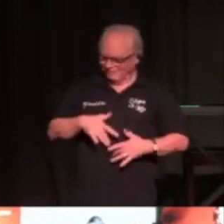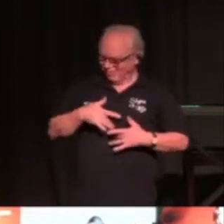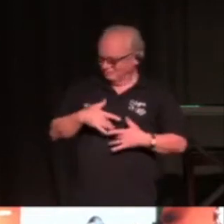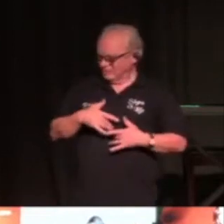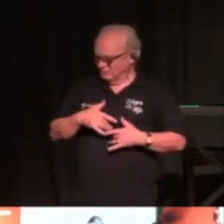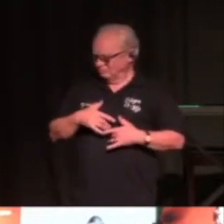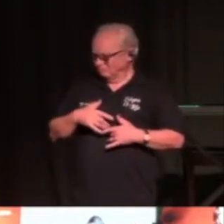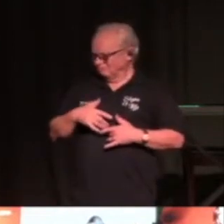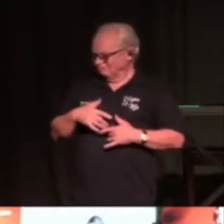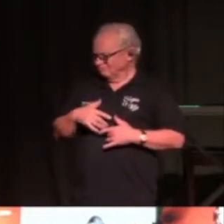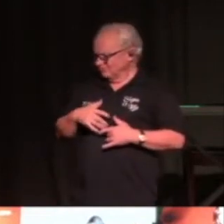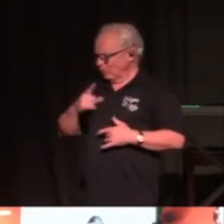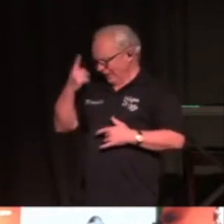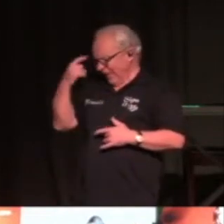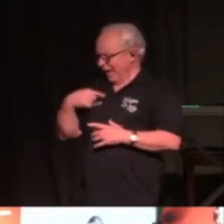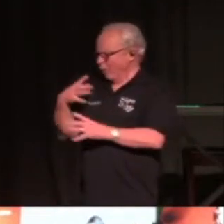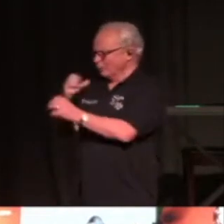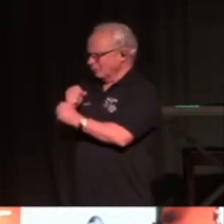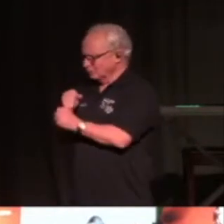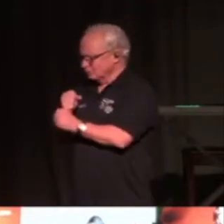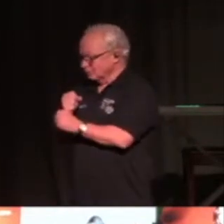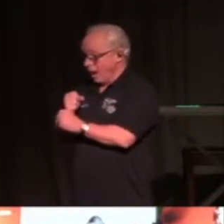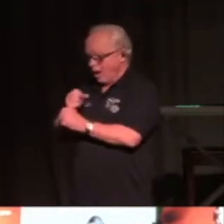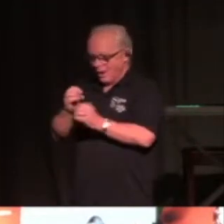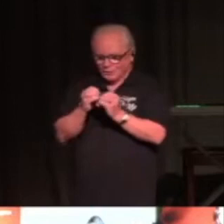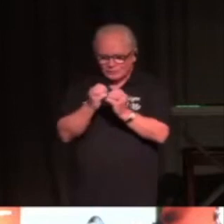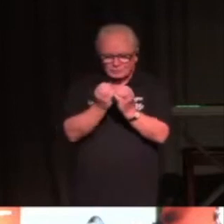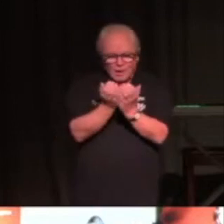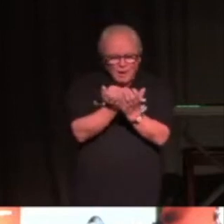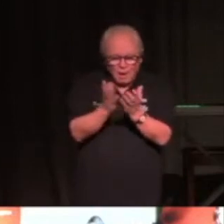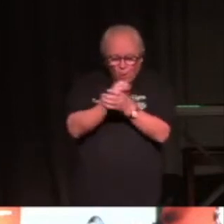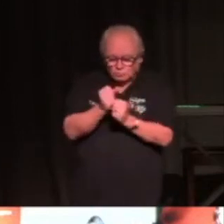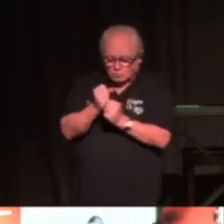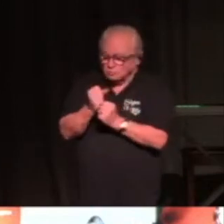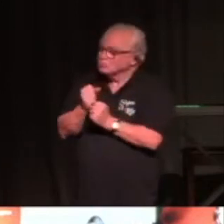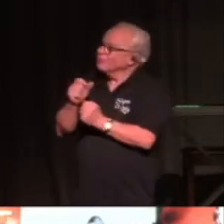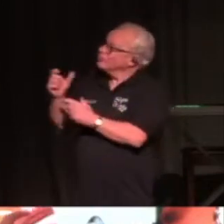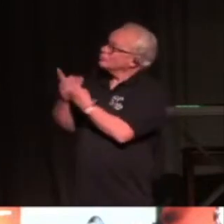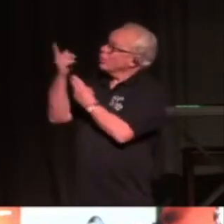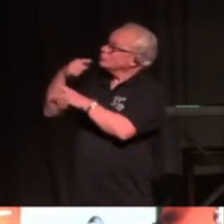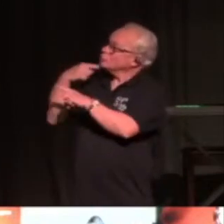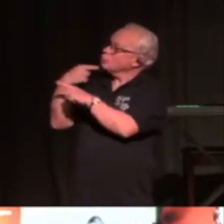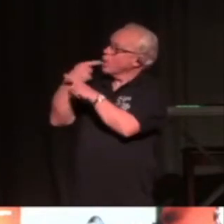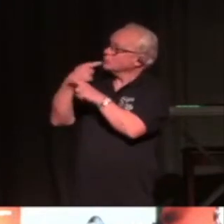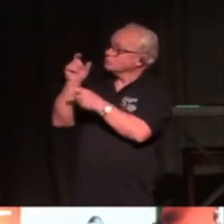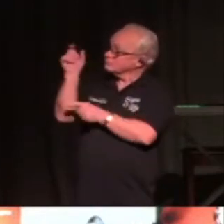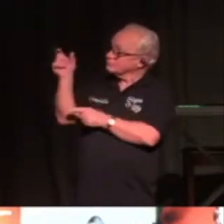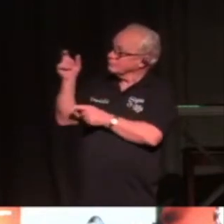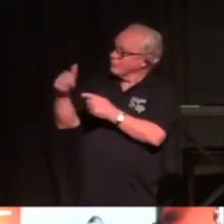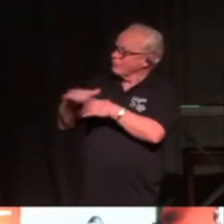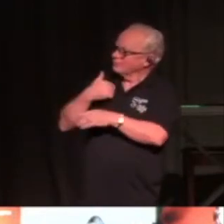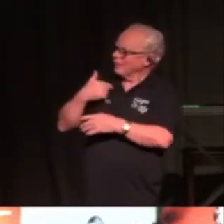is God's word over our life. So let me ask you a question. Who and what